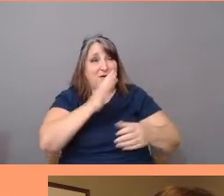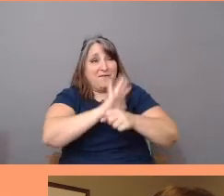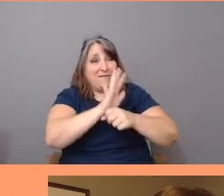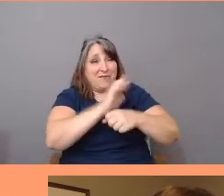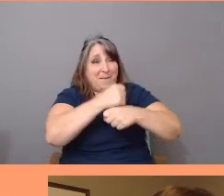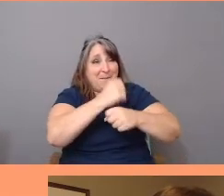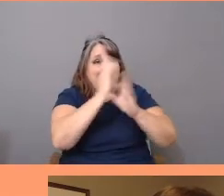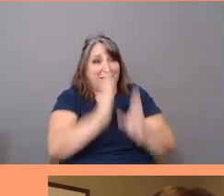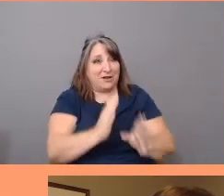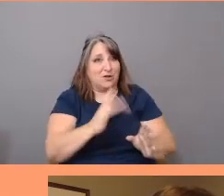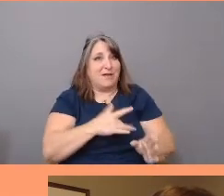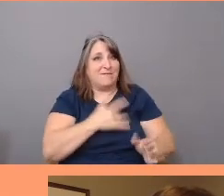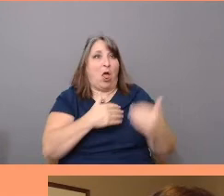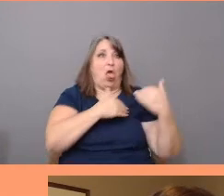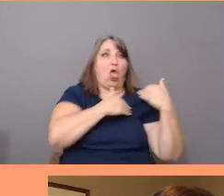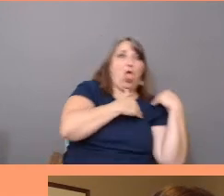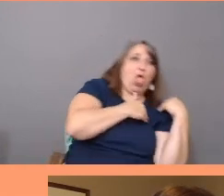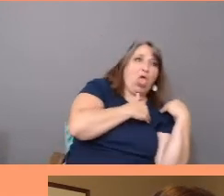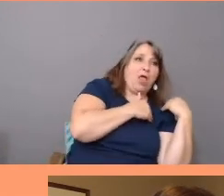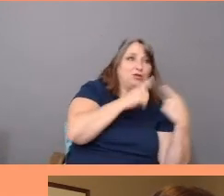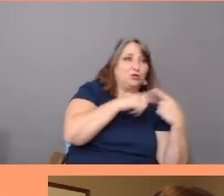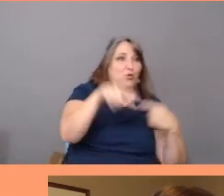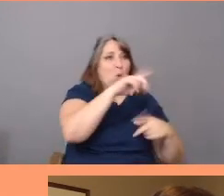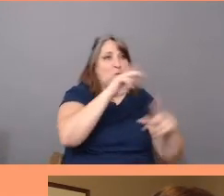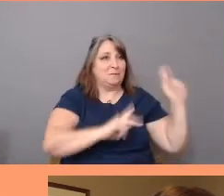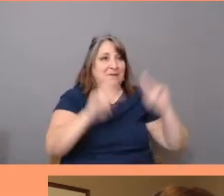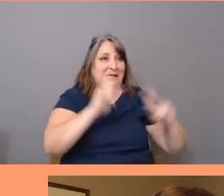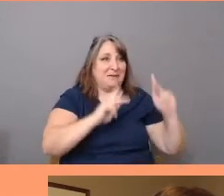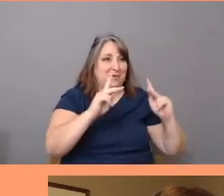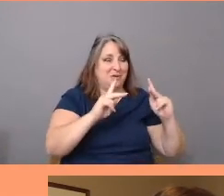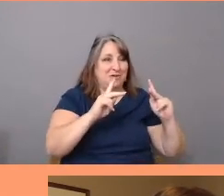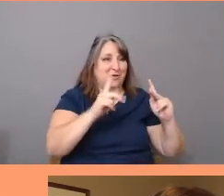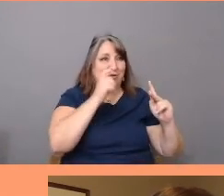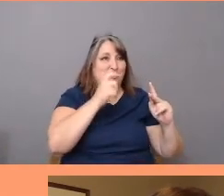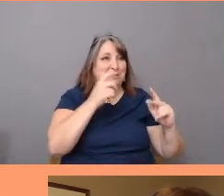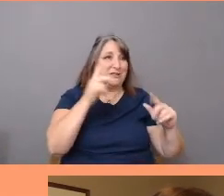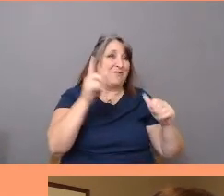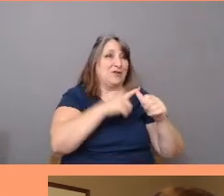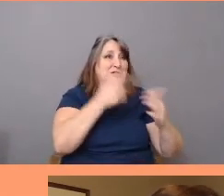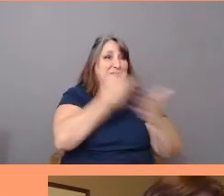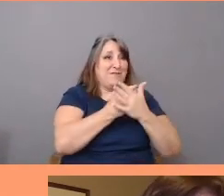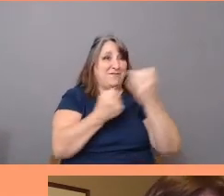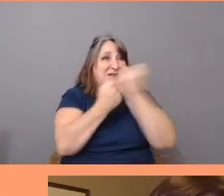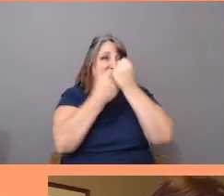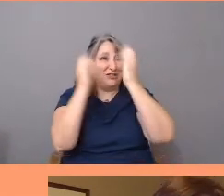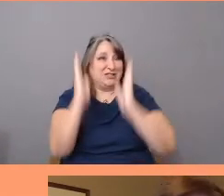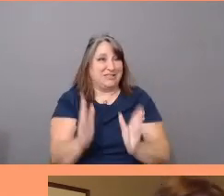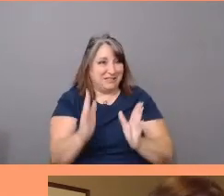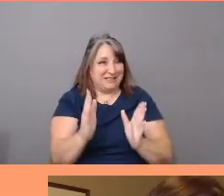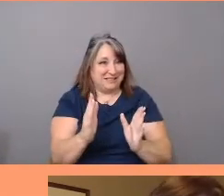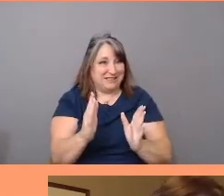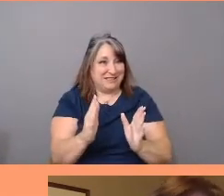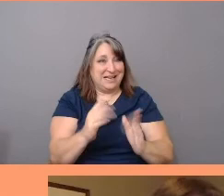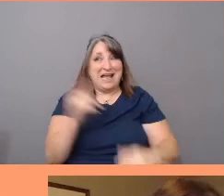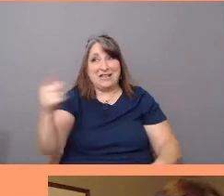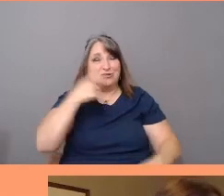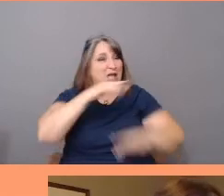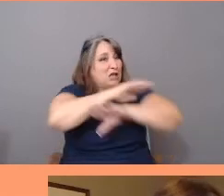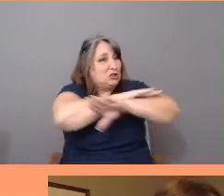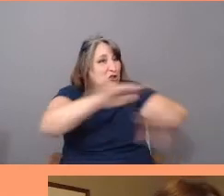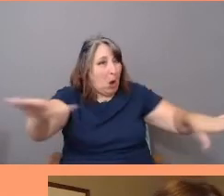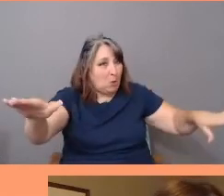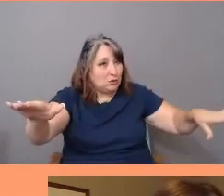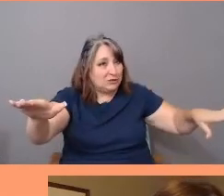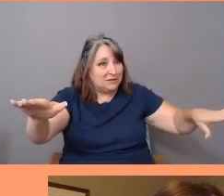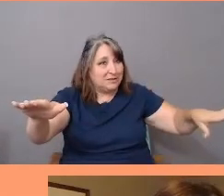sense of obligation that they might feel to whoever that first funder was. And I think just by you saying don't do it is